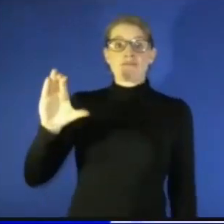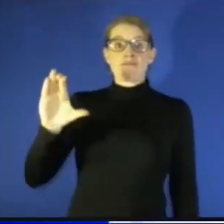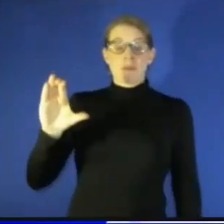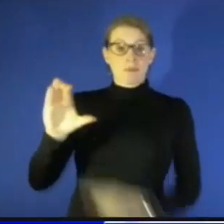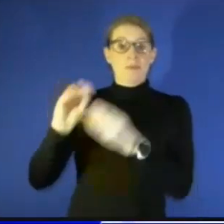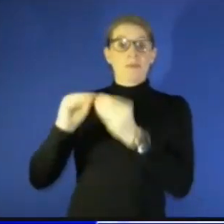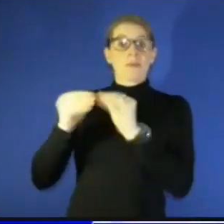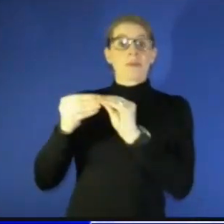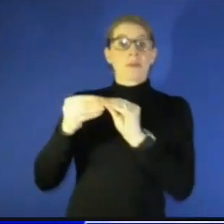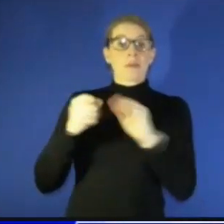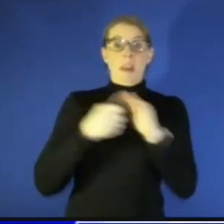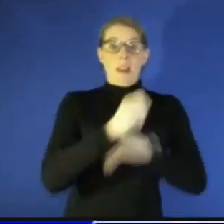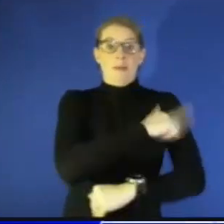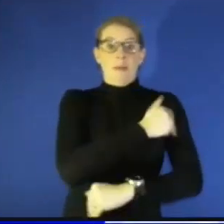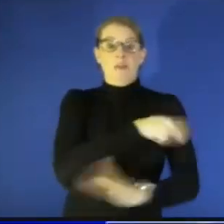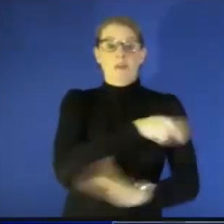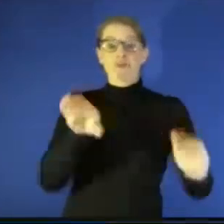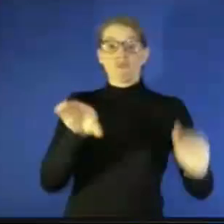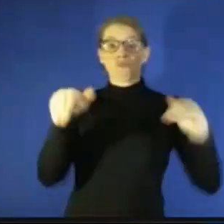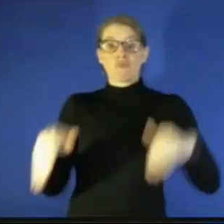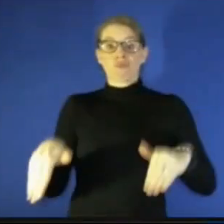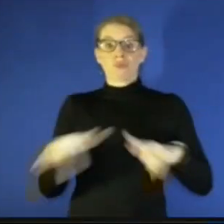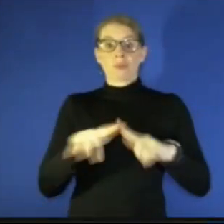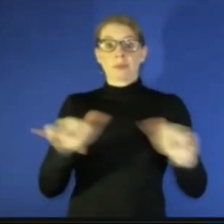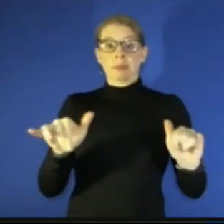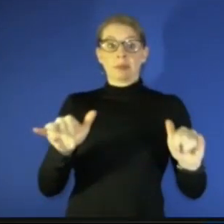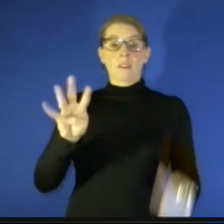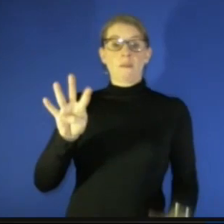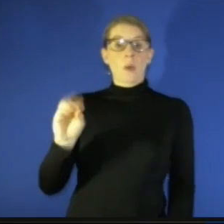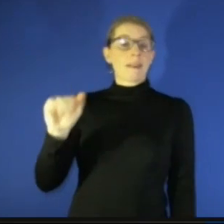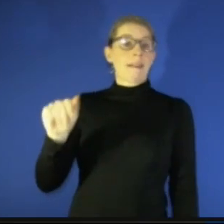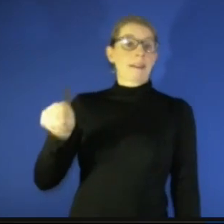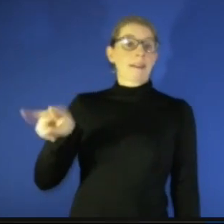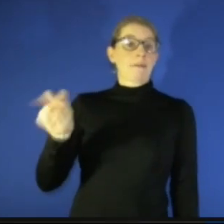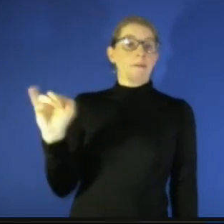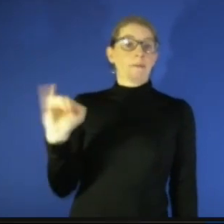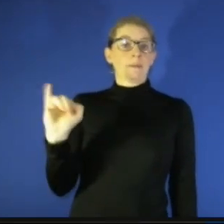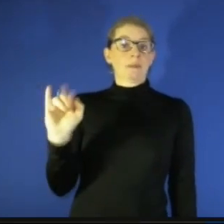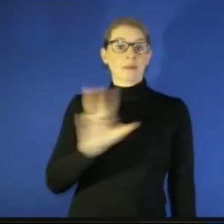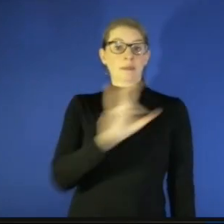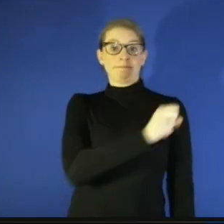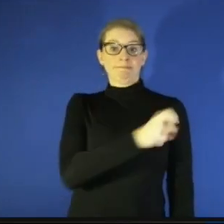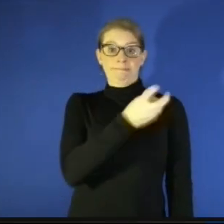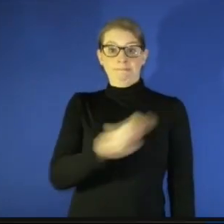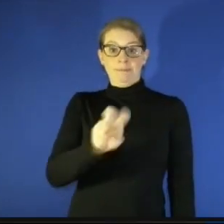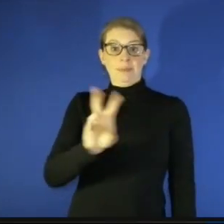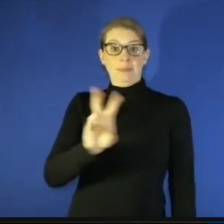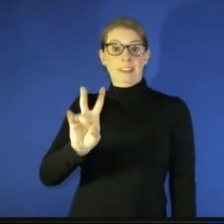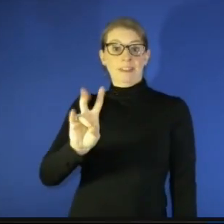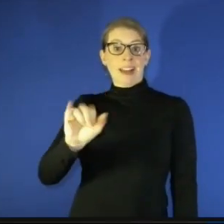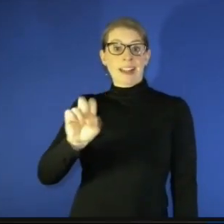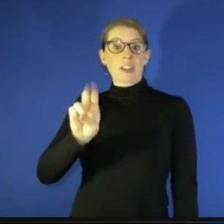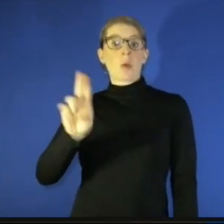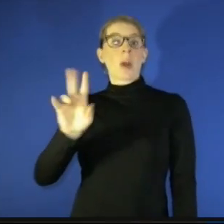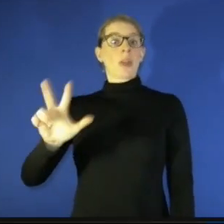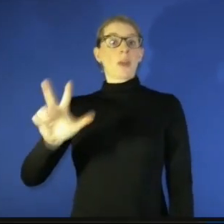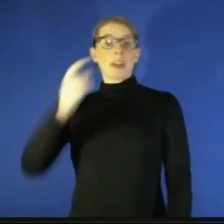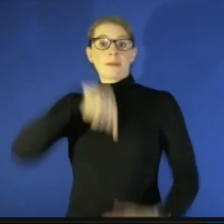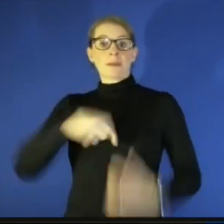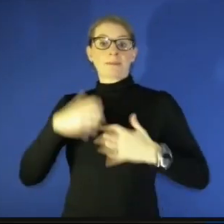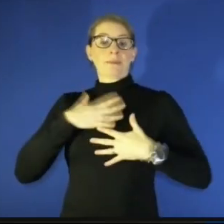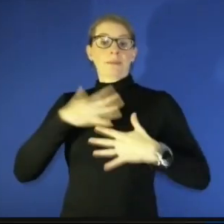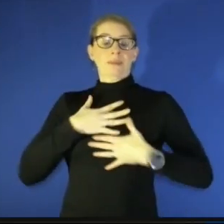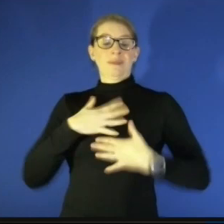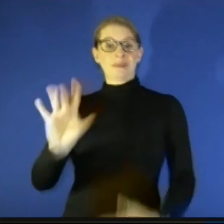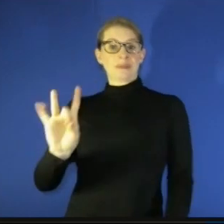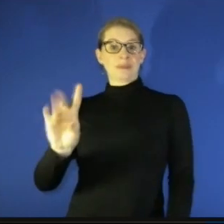are continuing to go down. We have 40 active infections today with 7 in the ICU, 3 on the ventilator, still 82 in that recovery